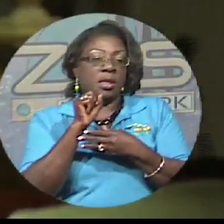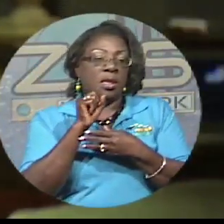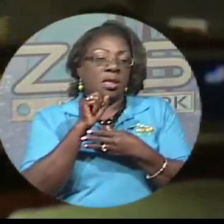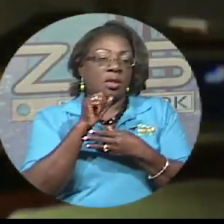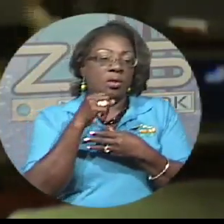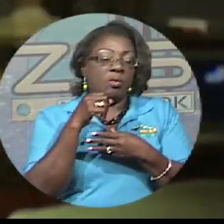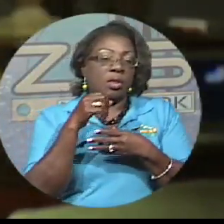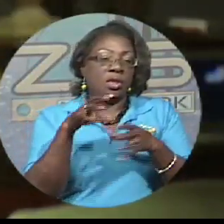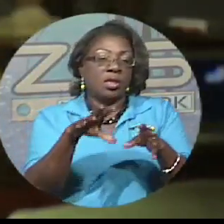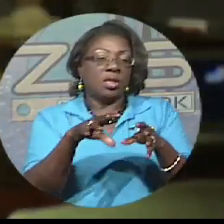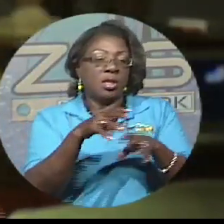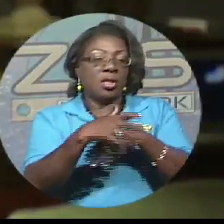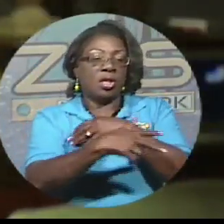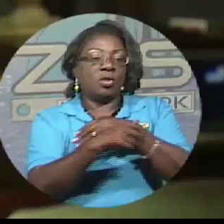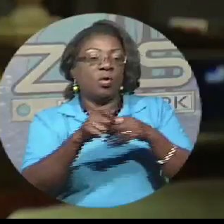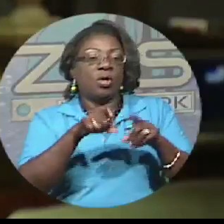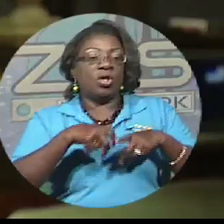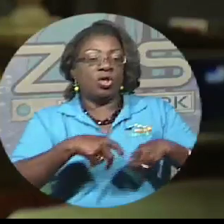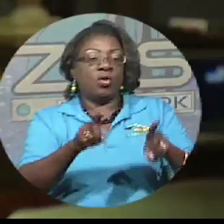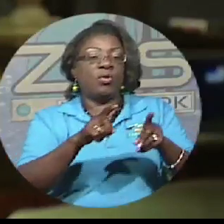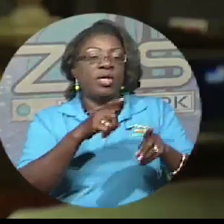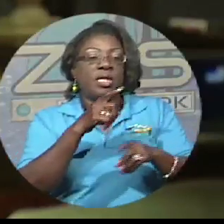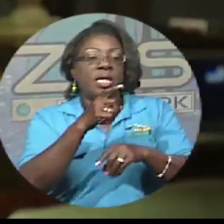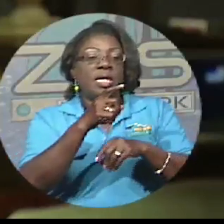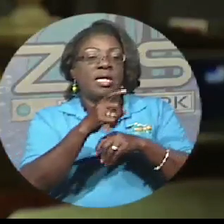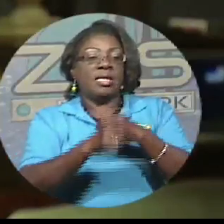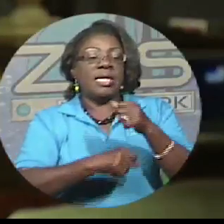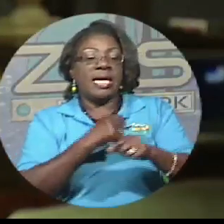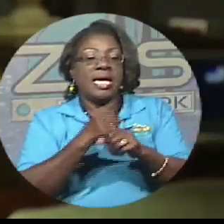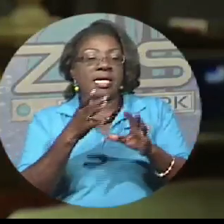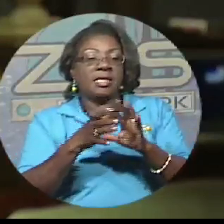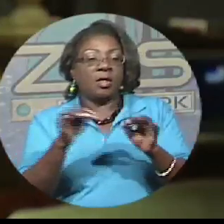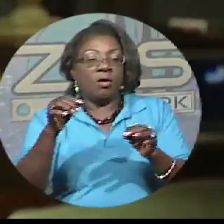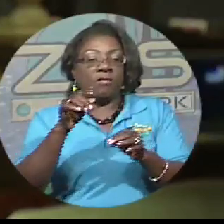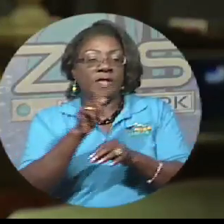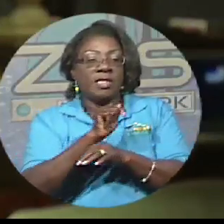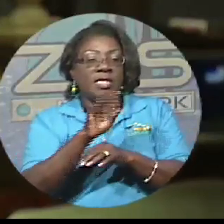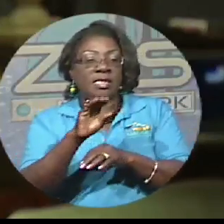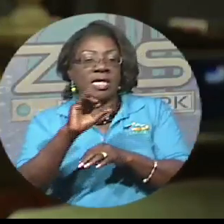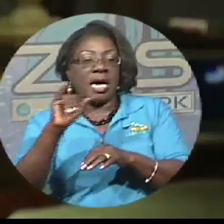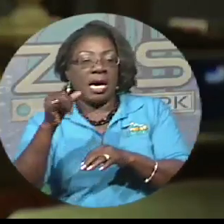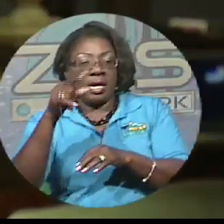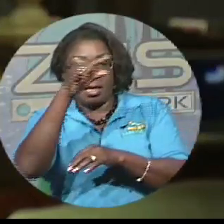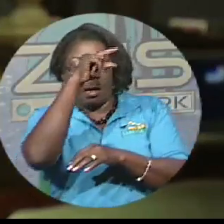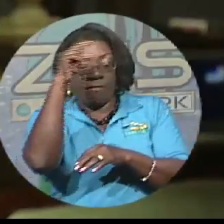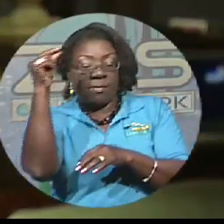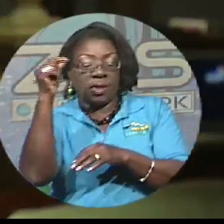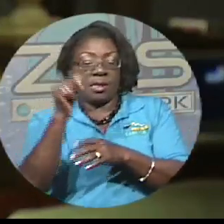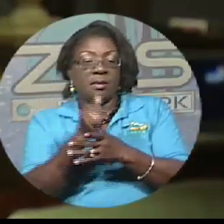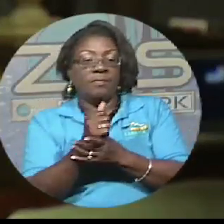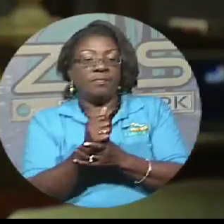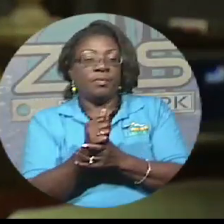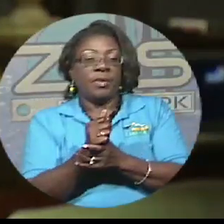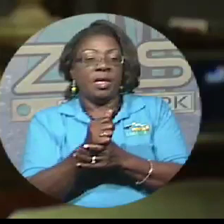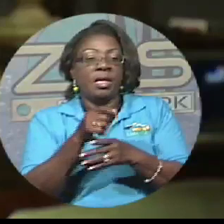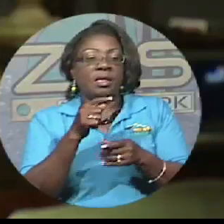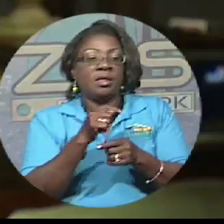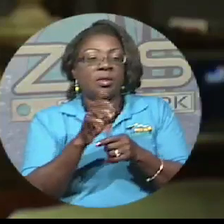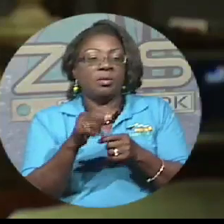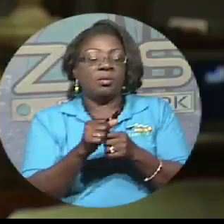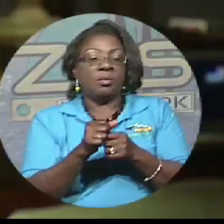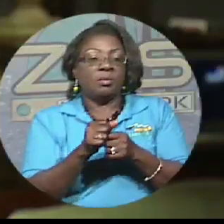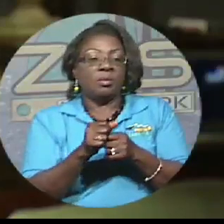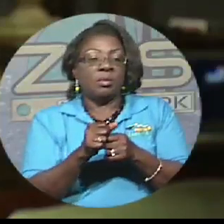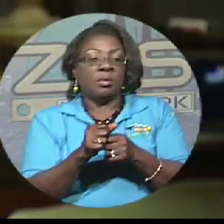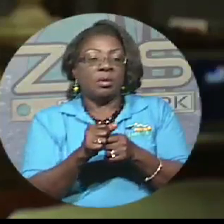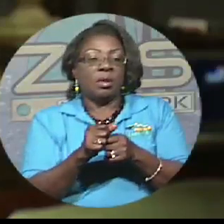misappropriated or pilfered in some way during those years, turns out it was to a private, it's being done by a private British firm. And